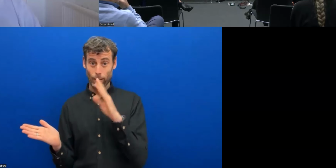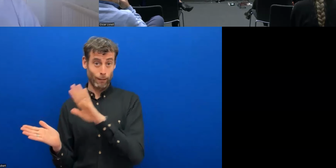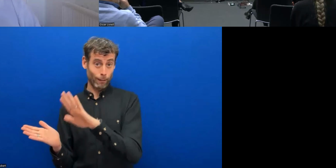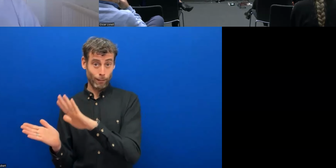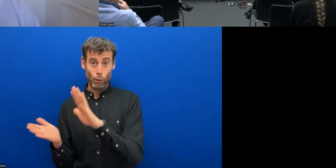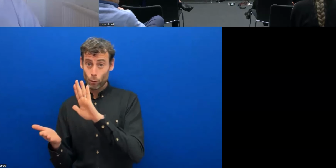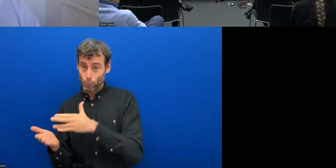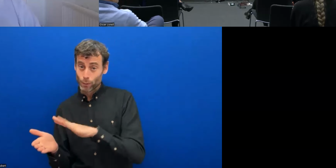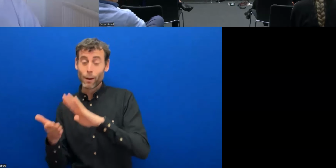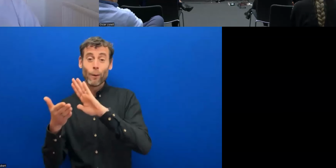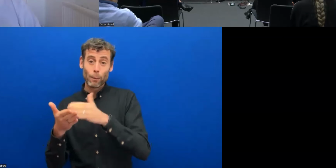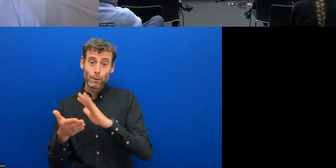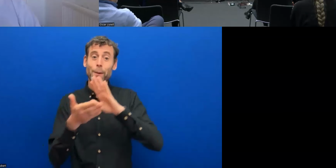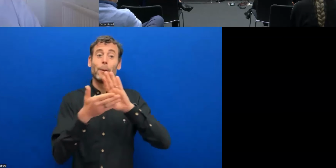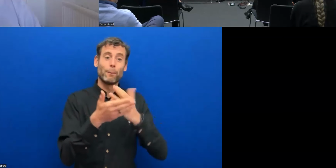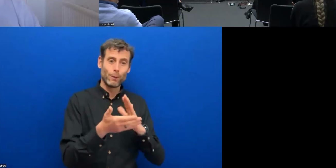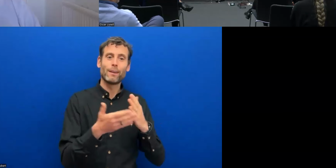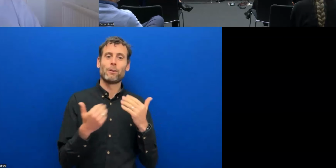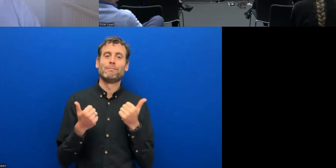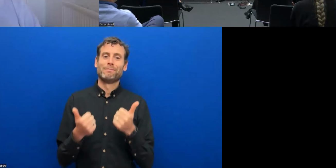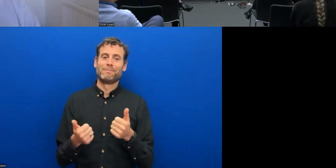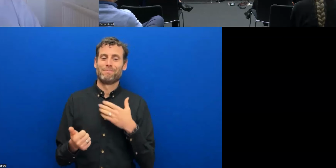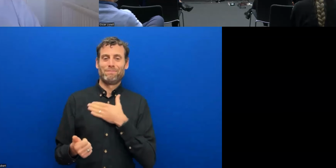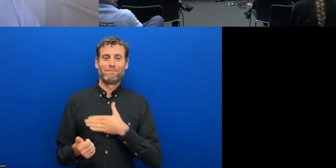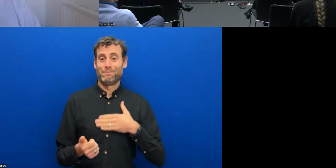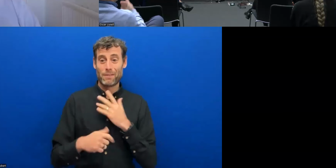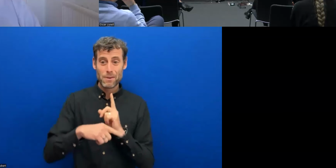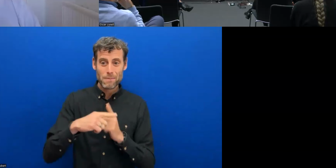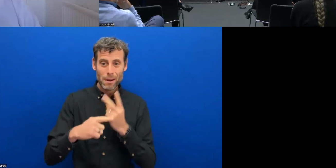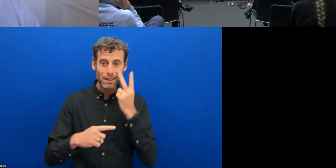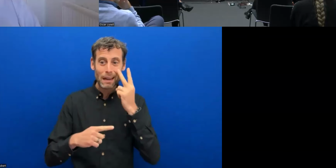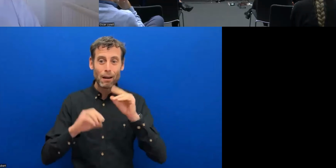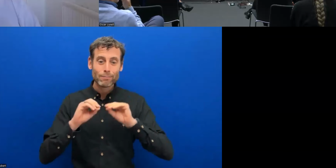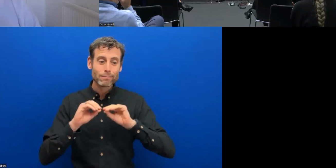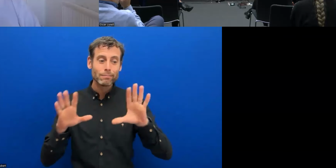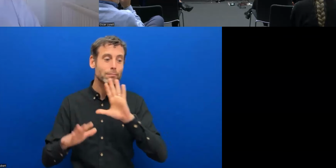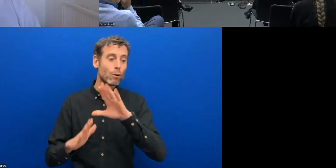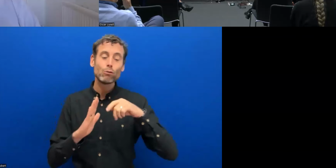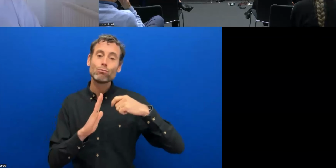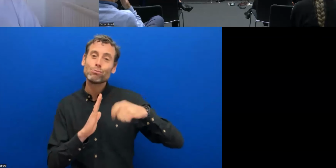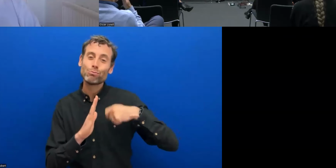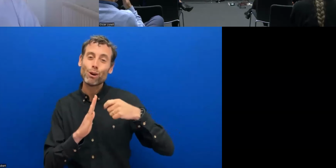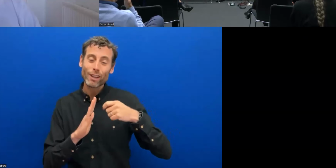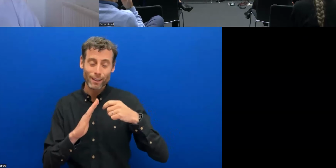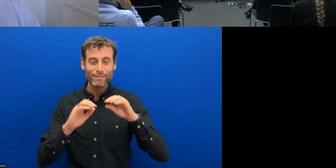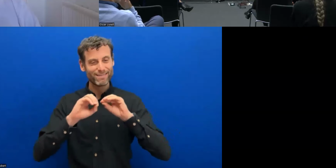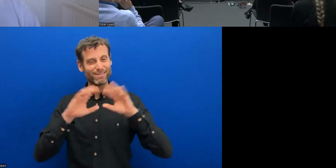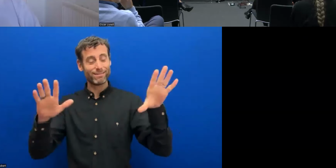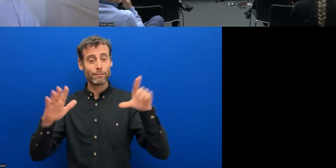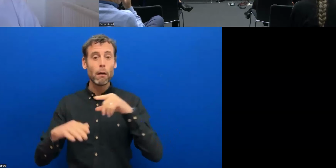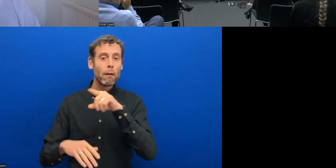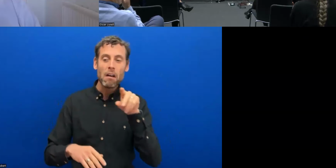IT project and the launch here today. And what we will do in the project will hopefully be a little bit clearer for you after this